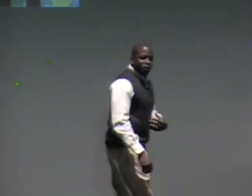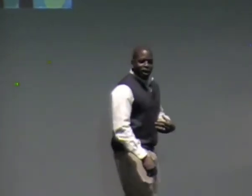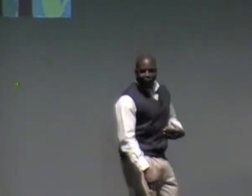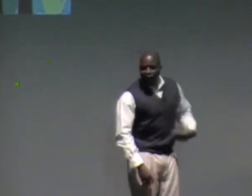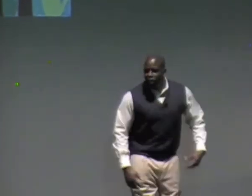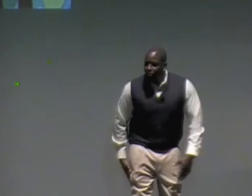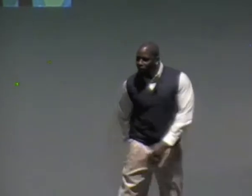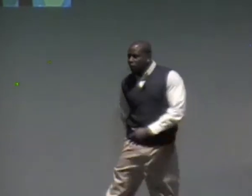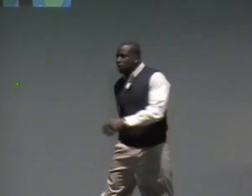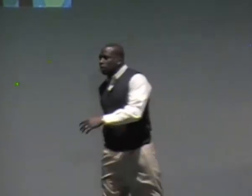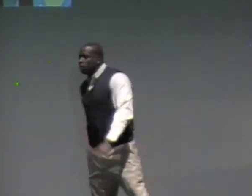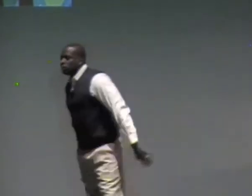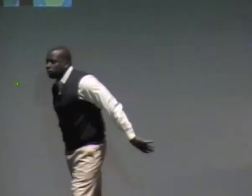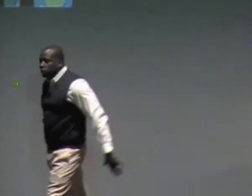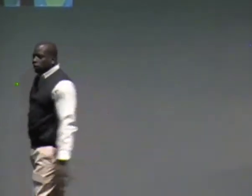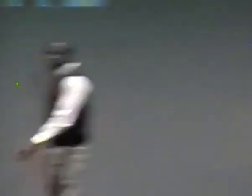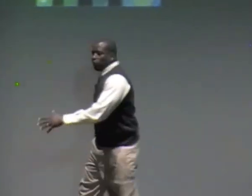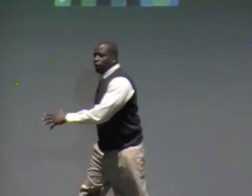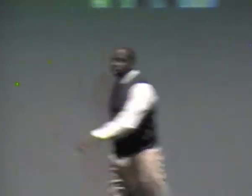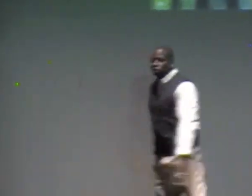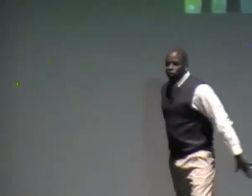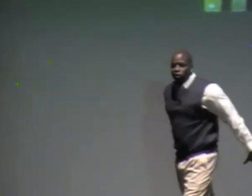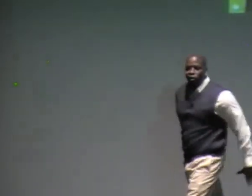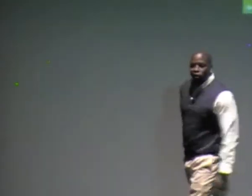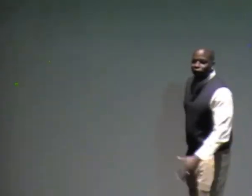Heck no, he didn't. His dad started acting up. He got a Charlie horse.